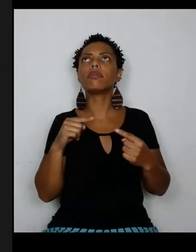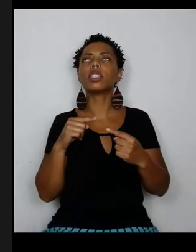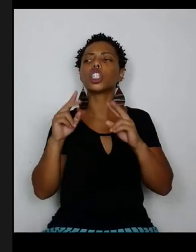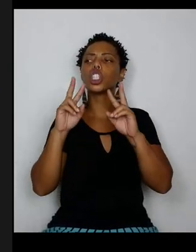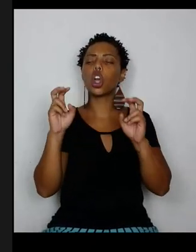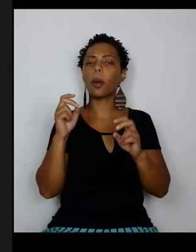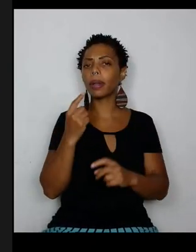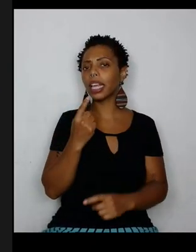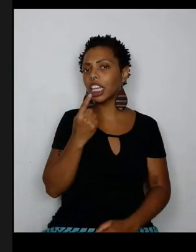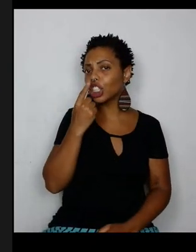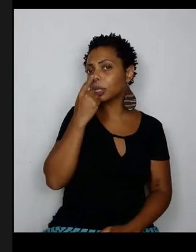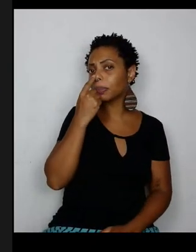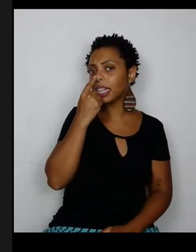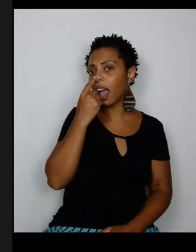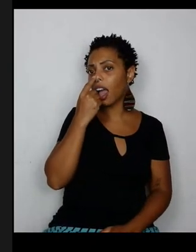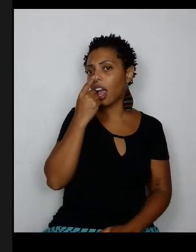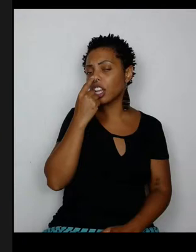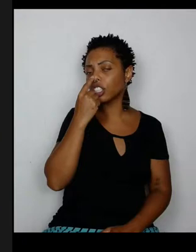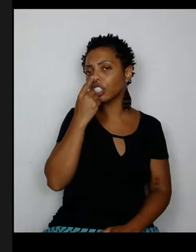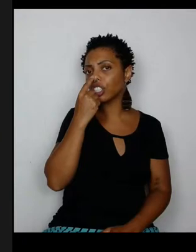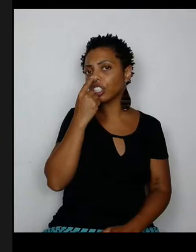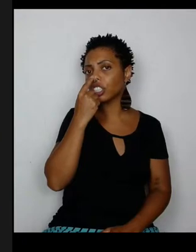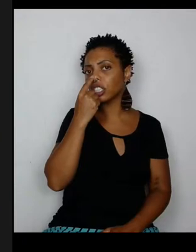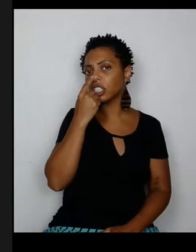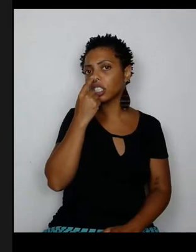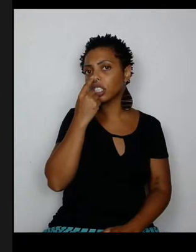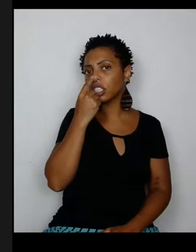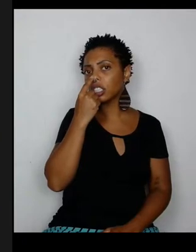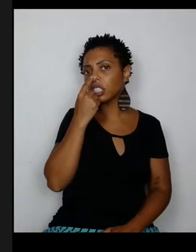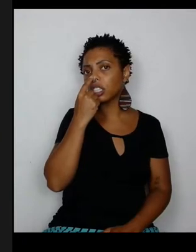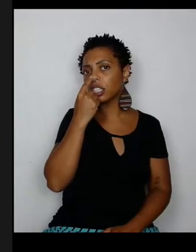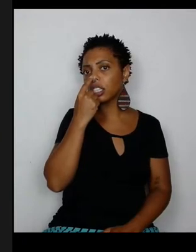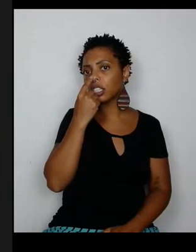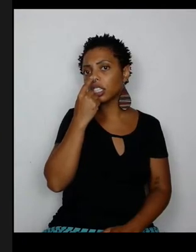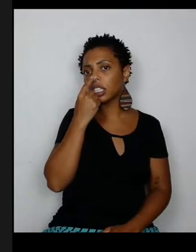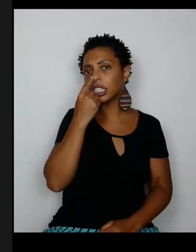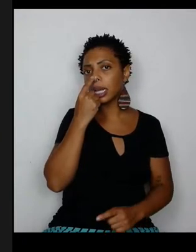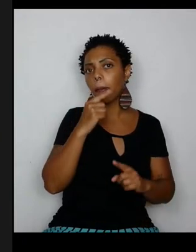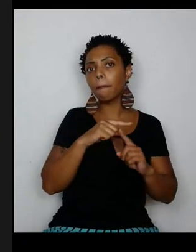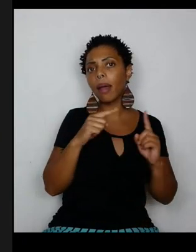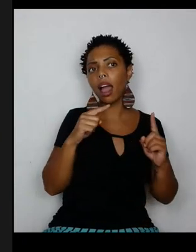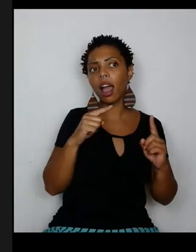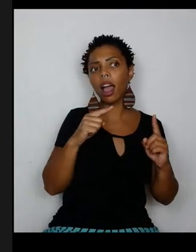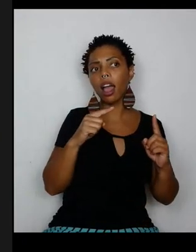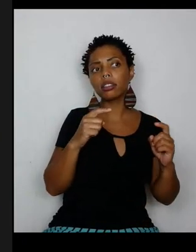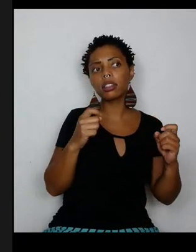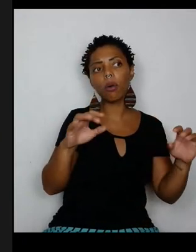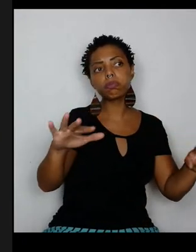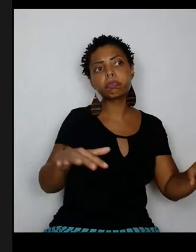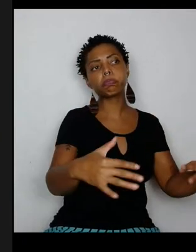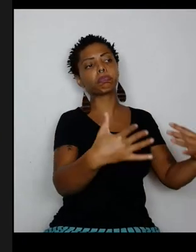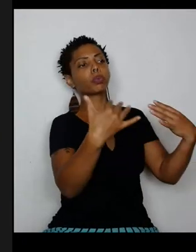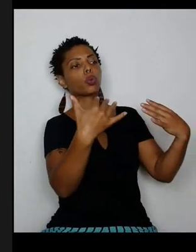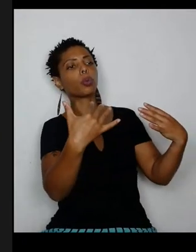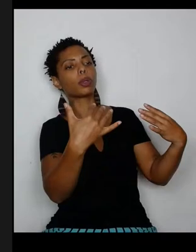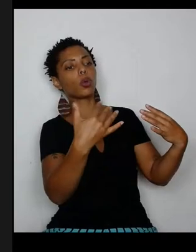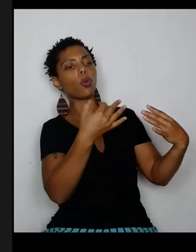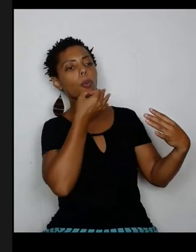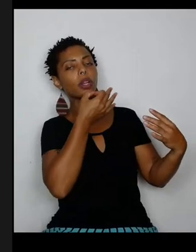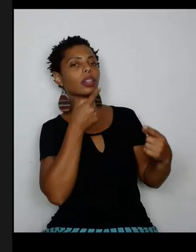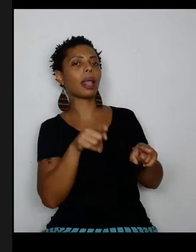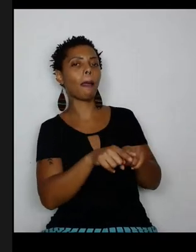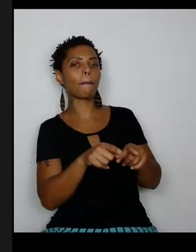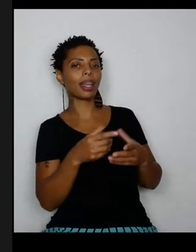we are sort of lingering in between some level of intimacy and some